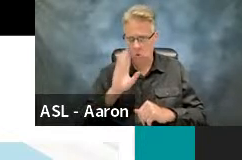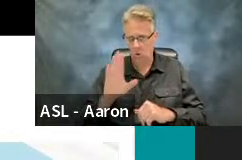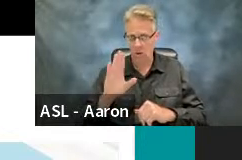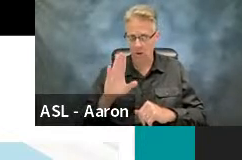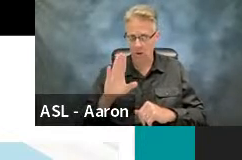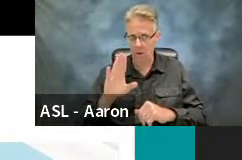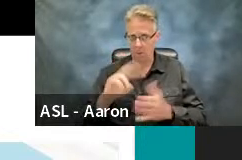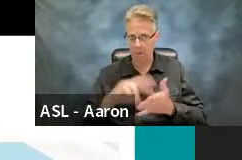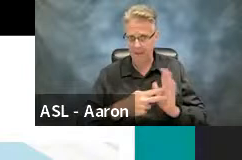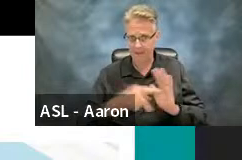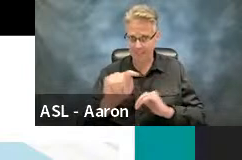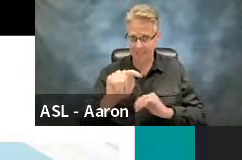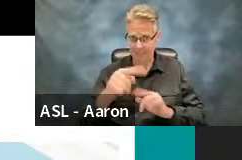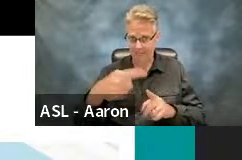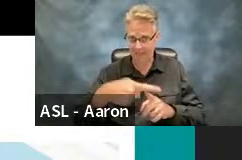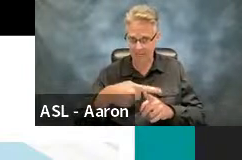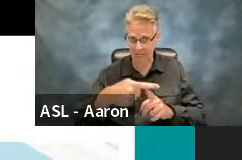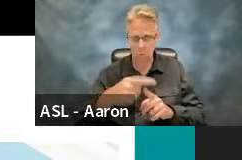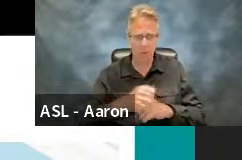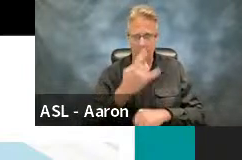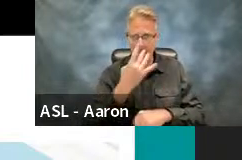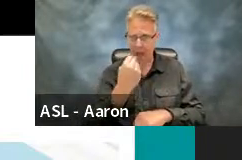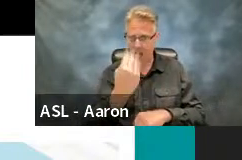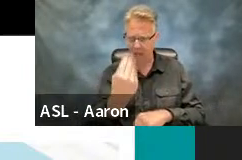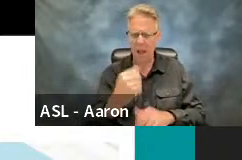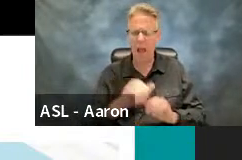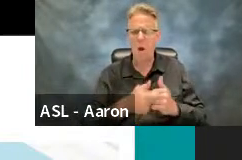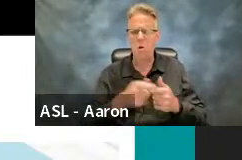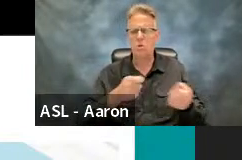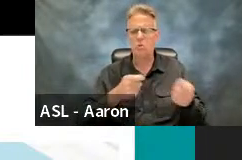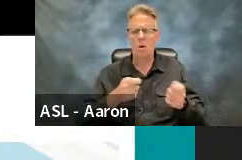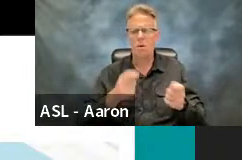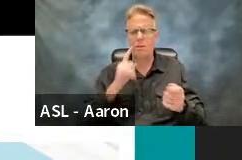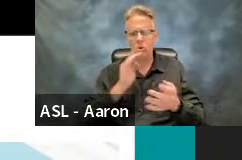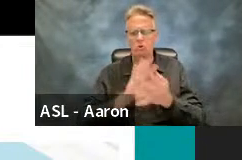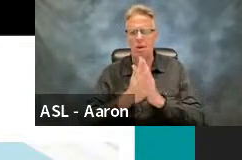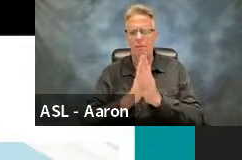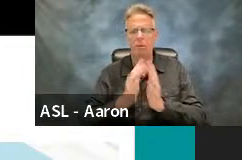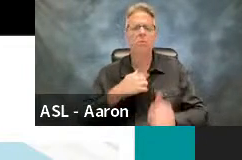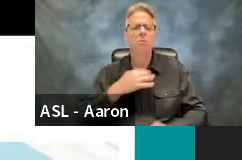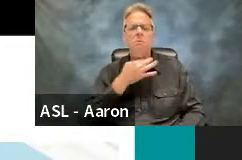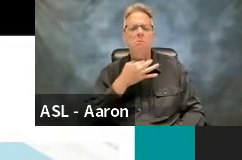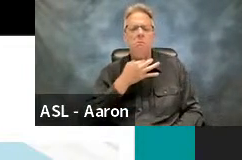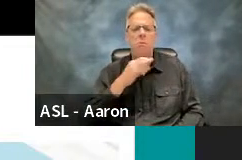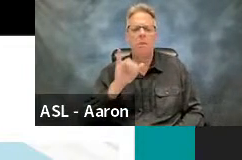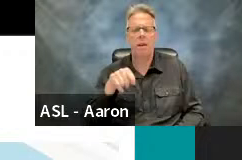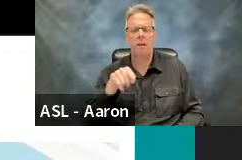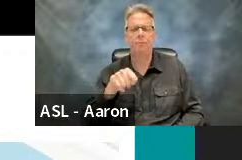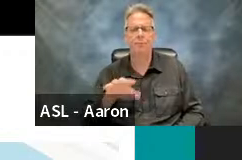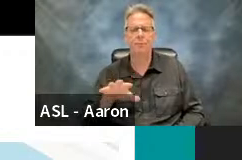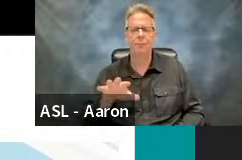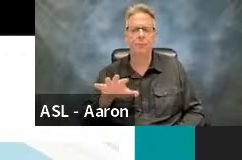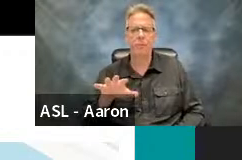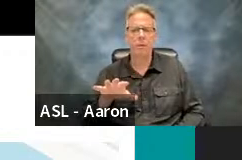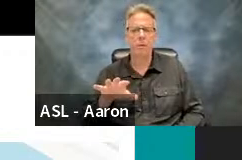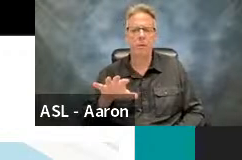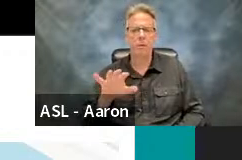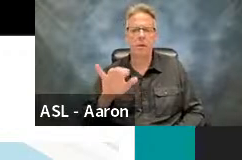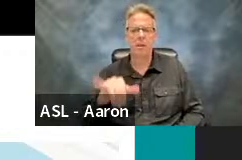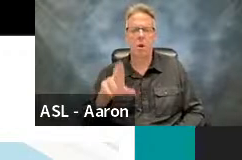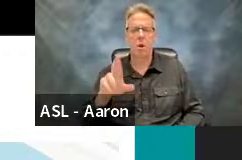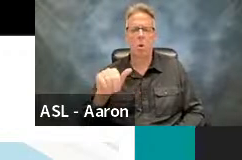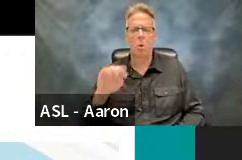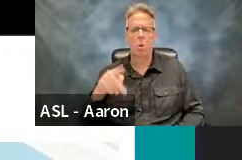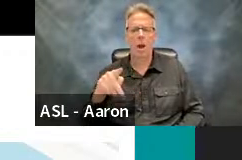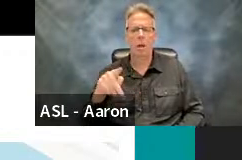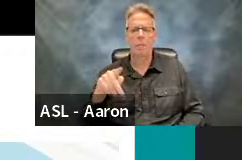T intersection with a light, or how do you plan to do traffic management at those where the ramps